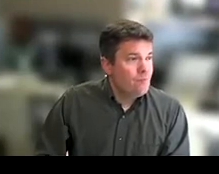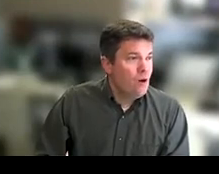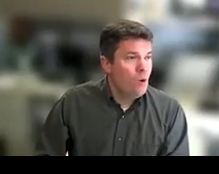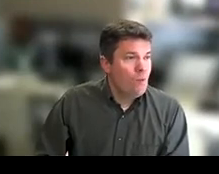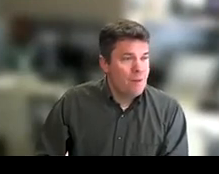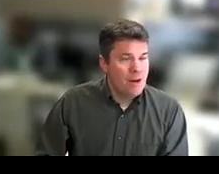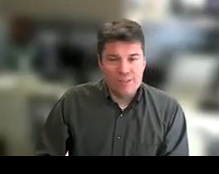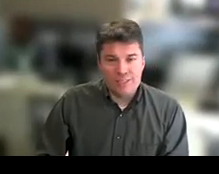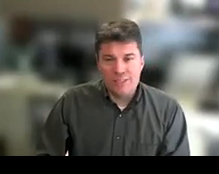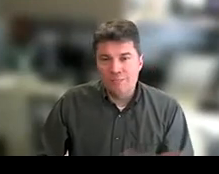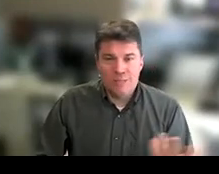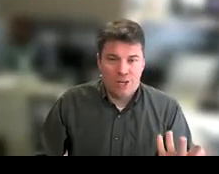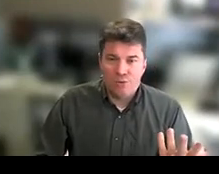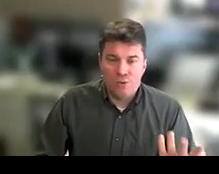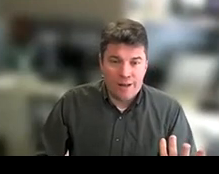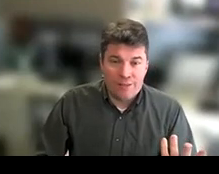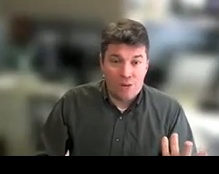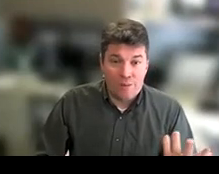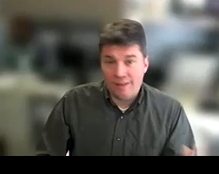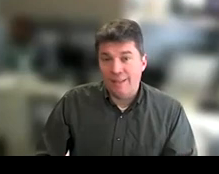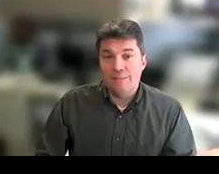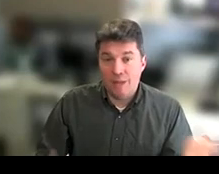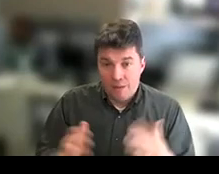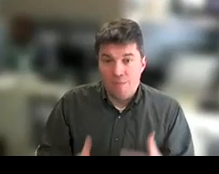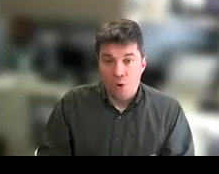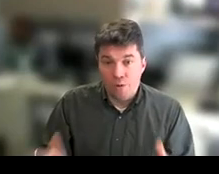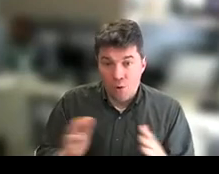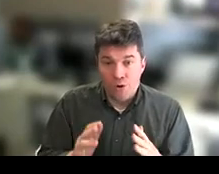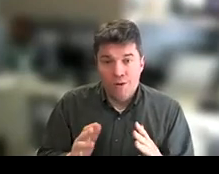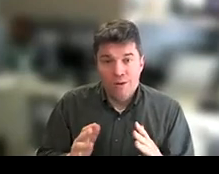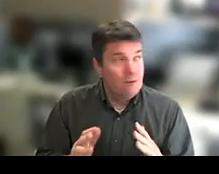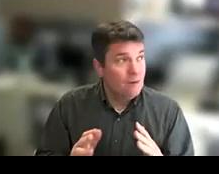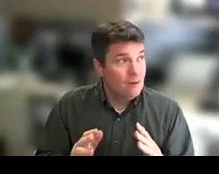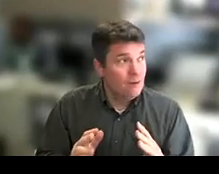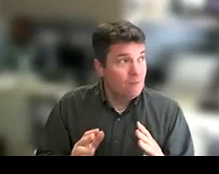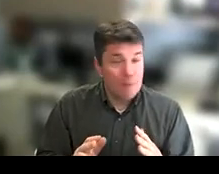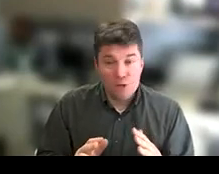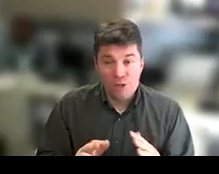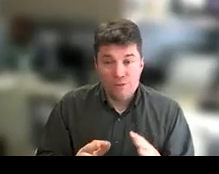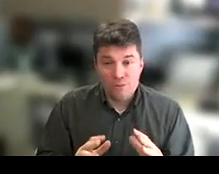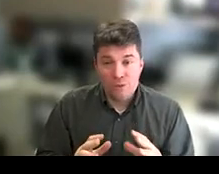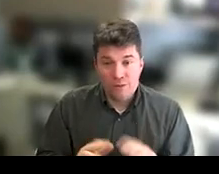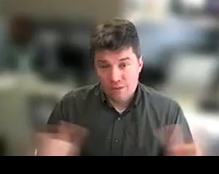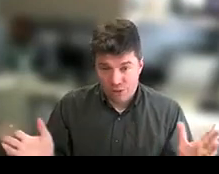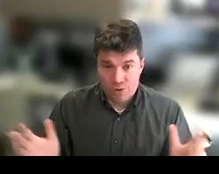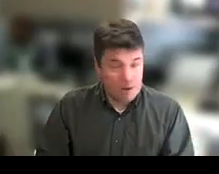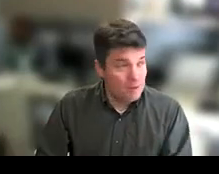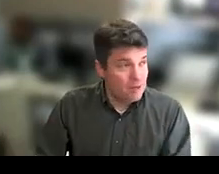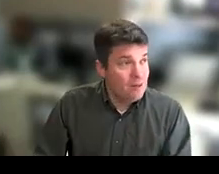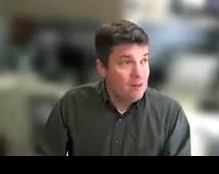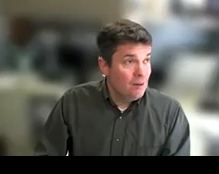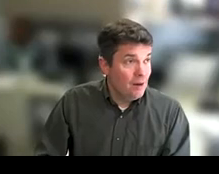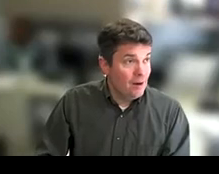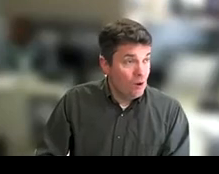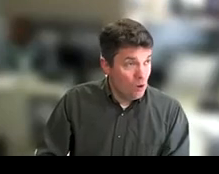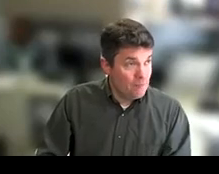So. Home automation systems, I just threw that in there because that's becoming more and more popular with the general